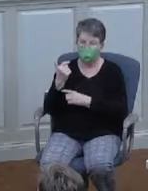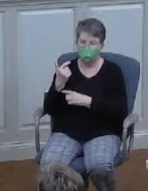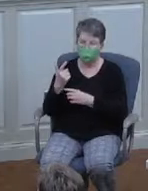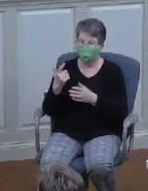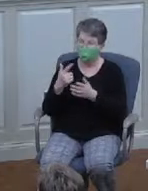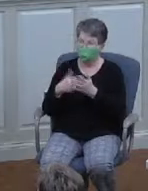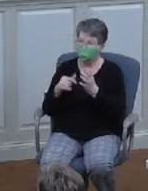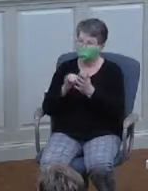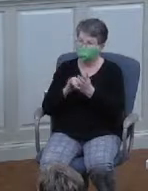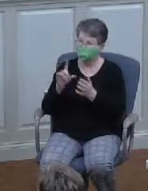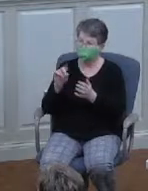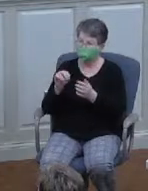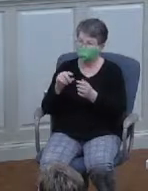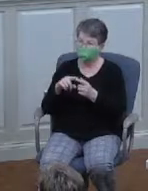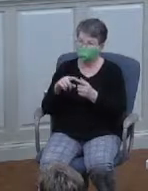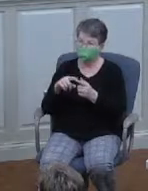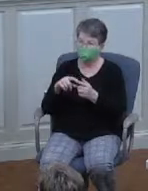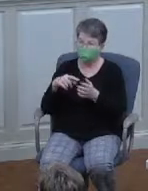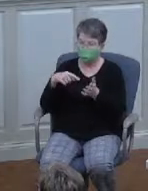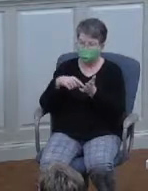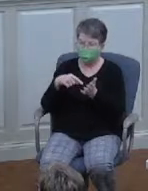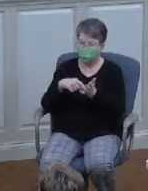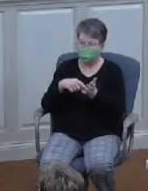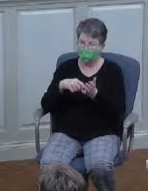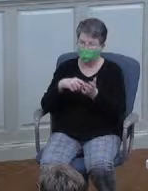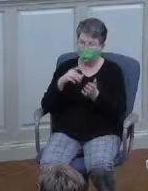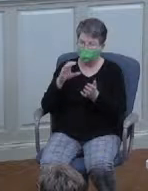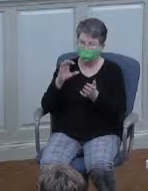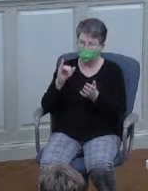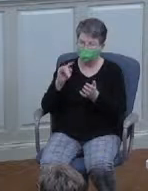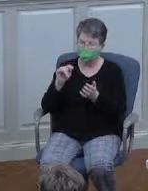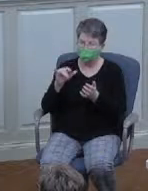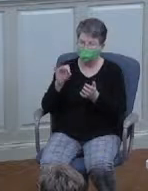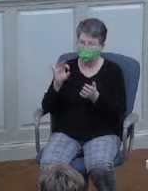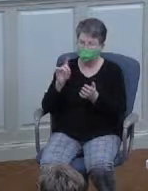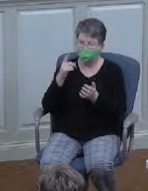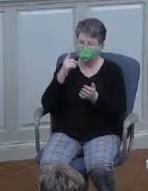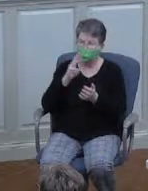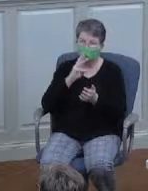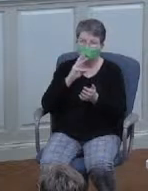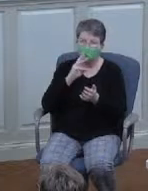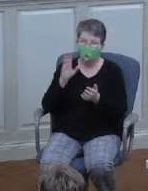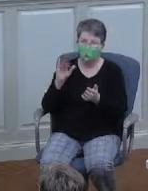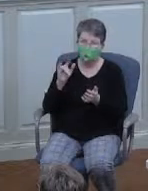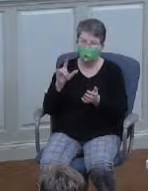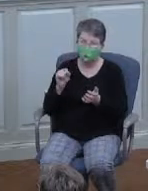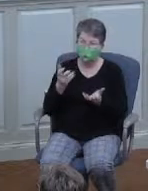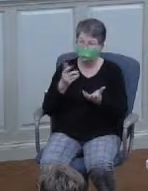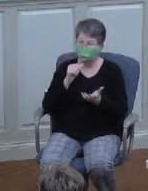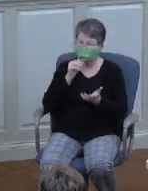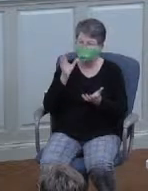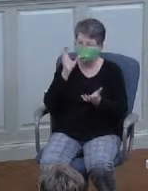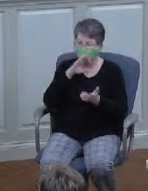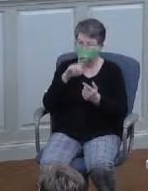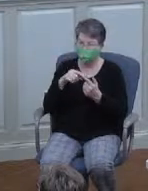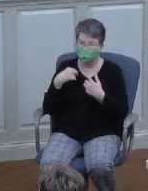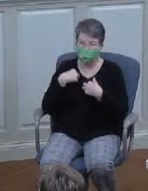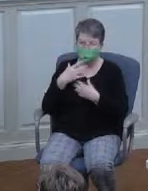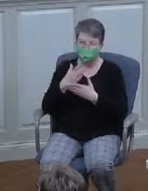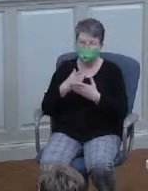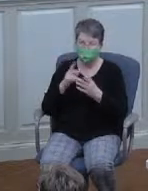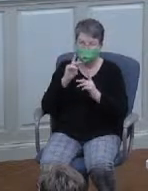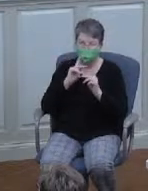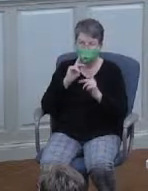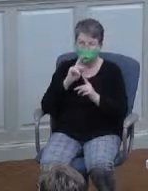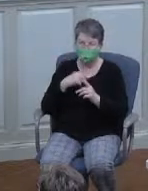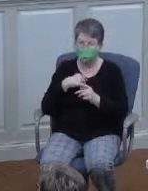outstanding debt to the city of Danville for water bills? You know, it wasn't uncommon to have some folks that were